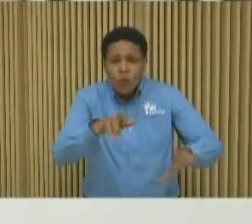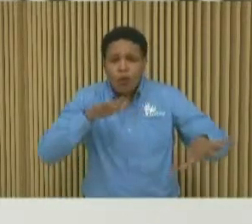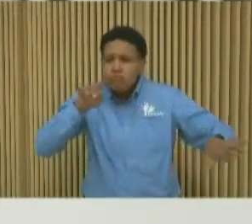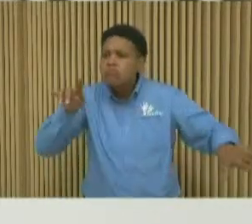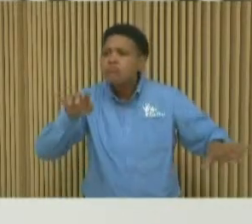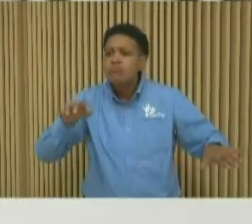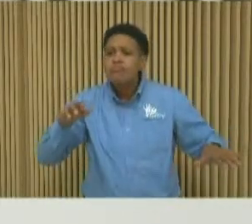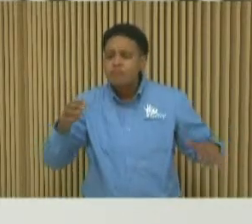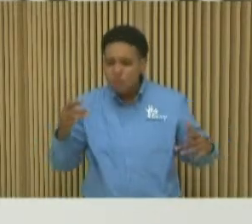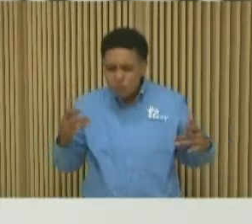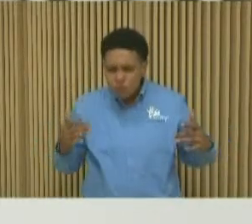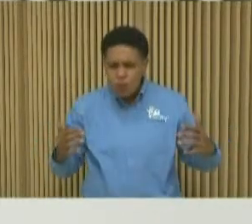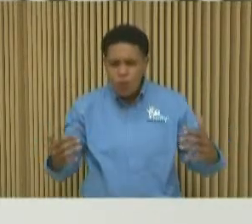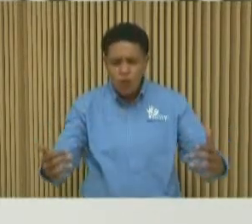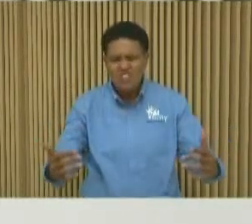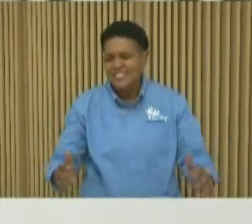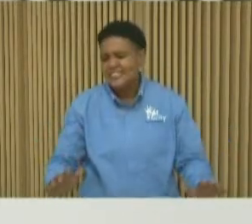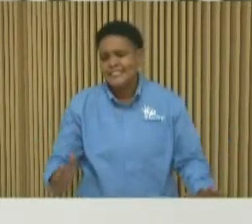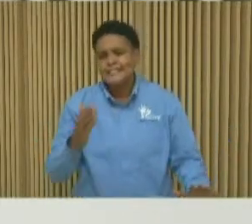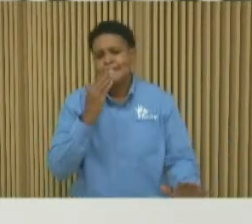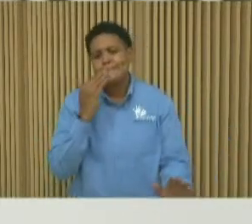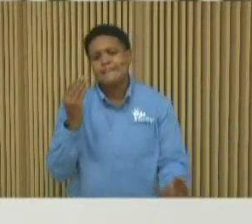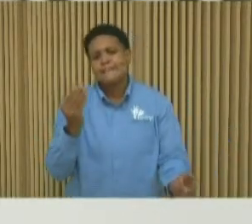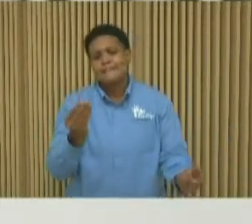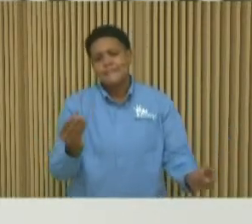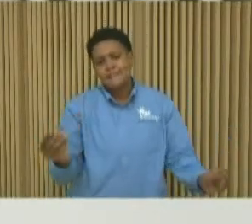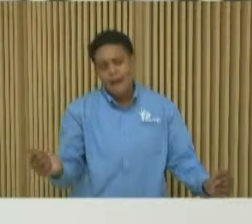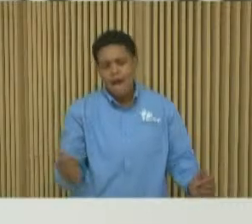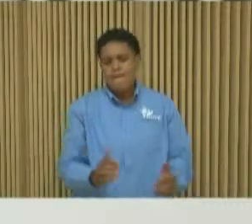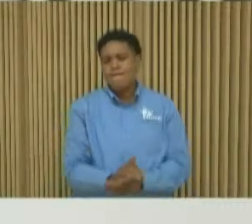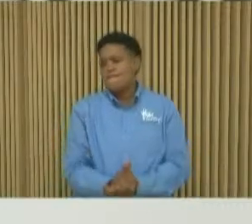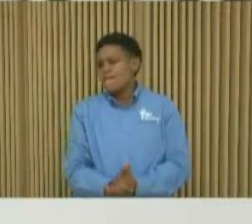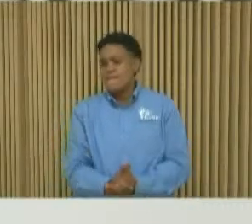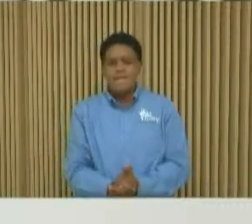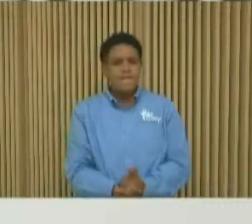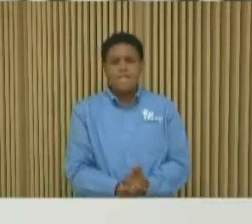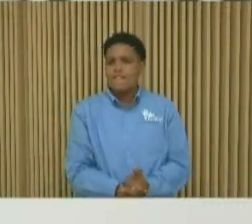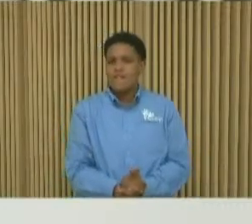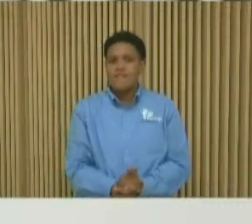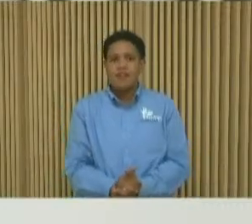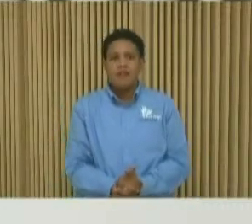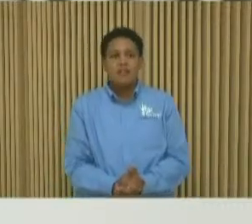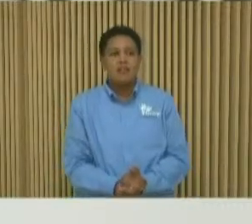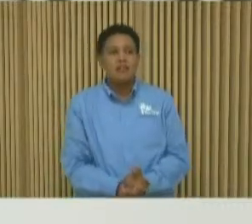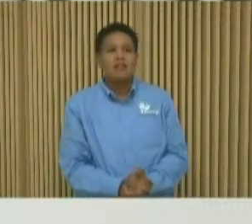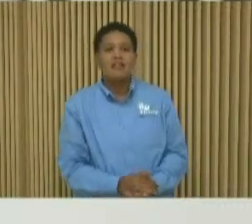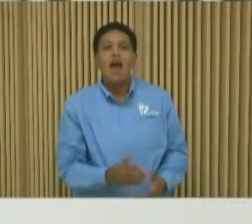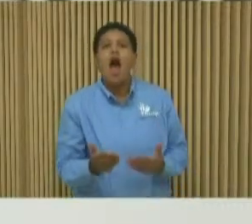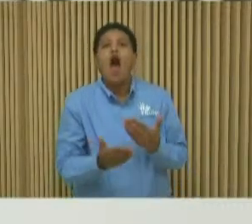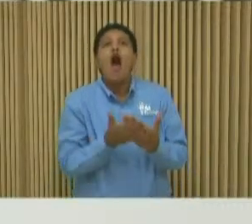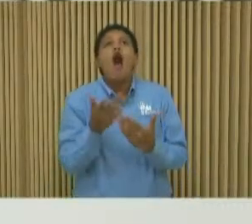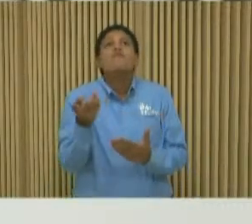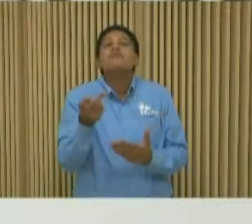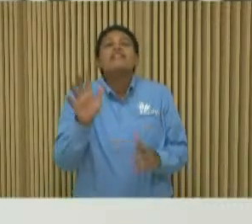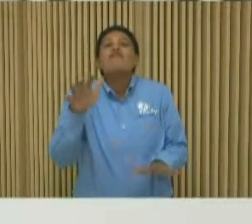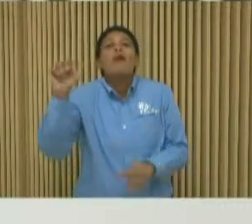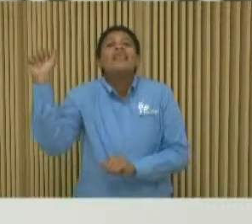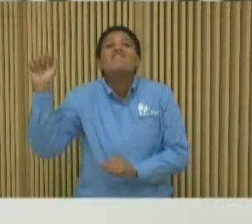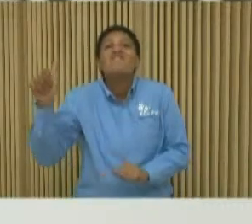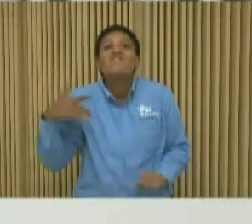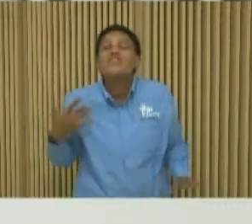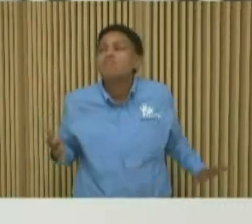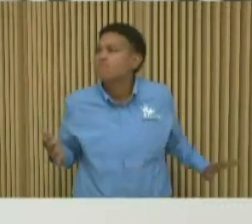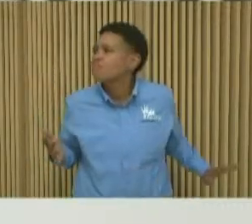move towards a solution, they almost didn't want to leave. And so